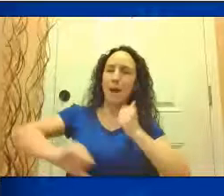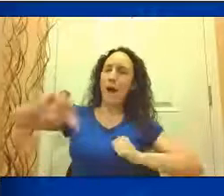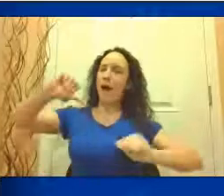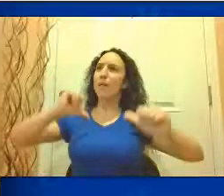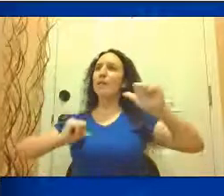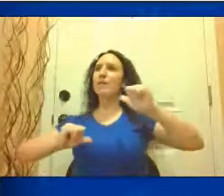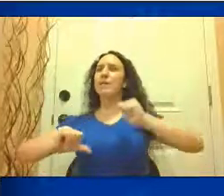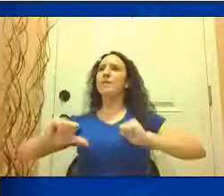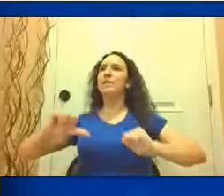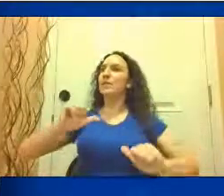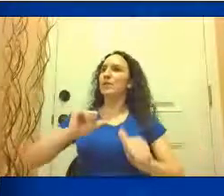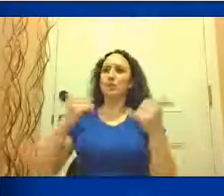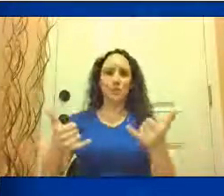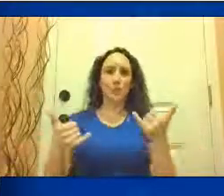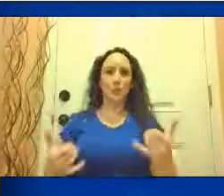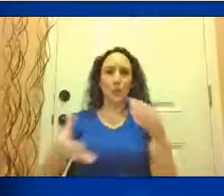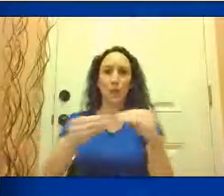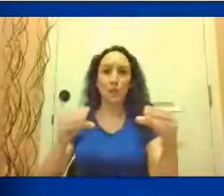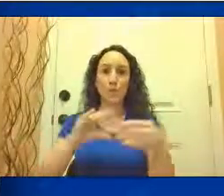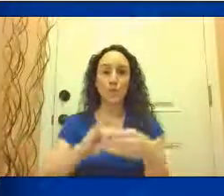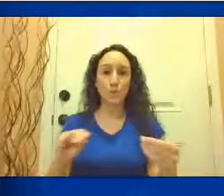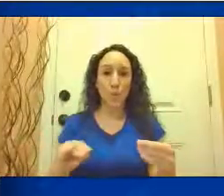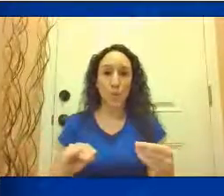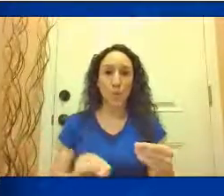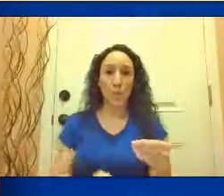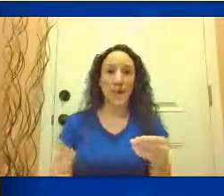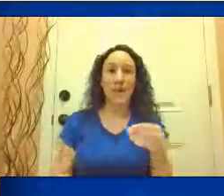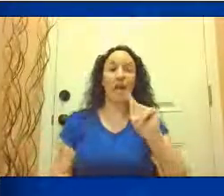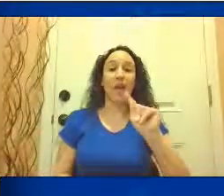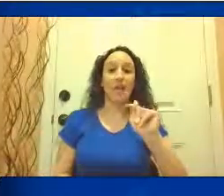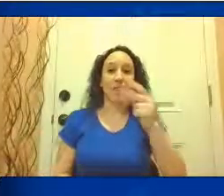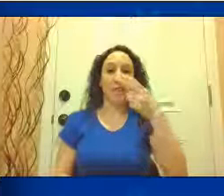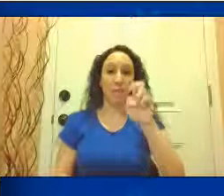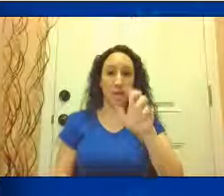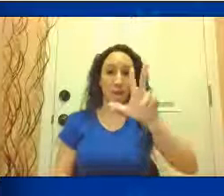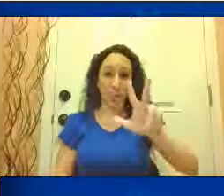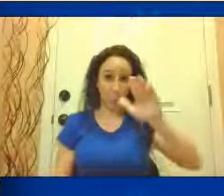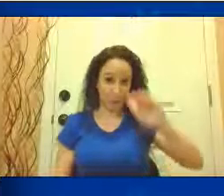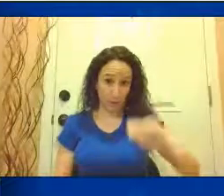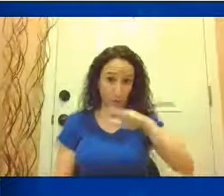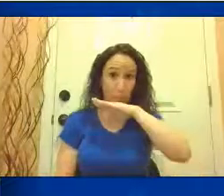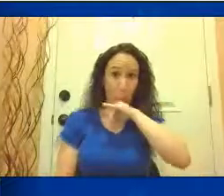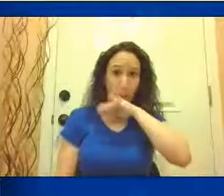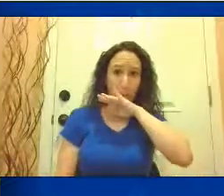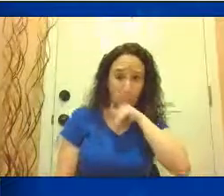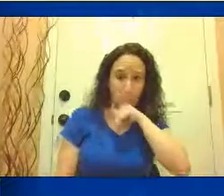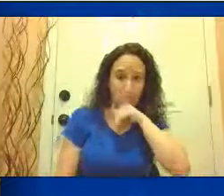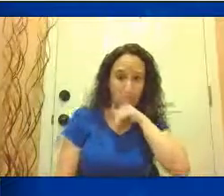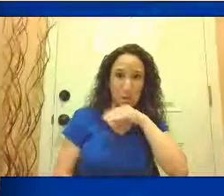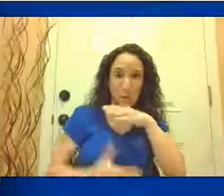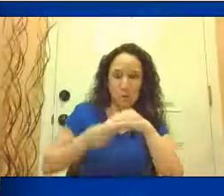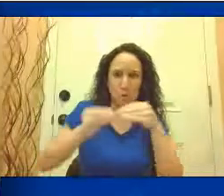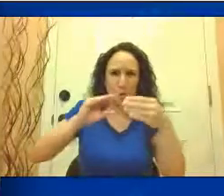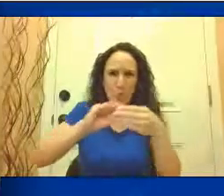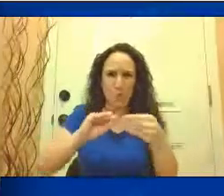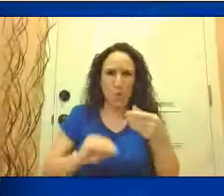Mathterpiece Theater. Today, I'll be sharing the adventures of the three little pigs and how they